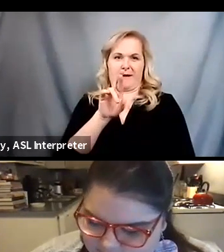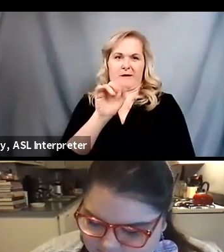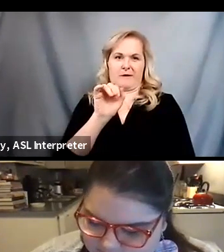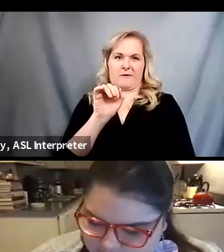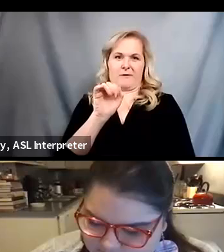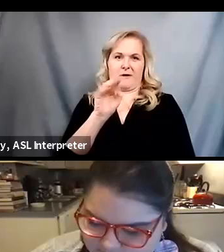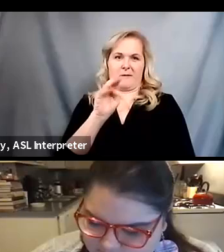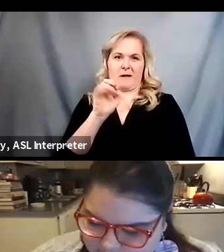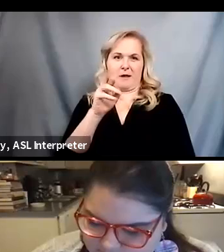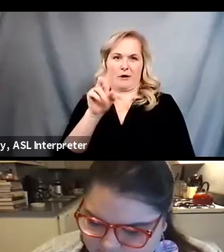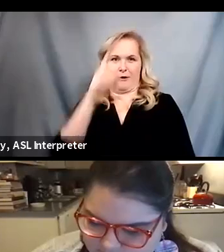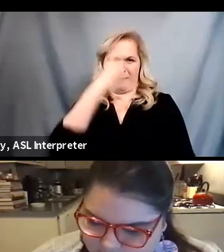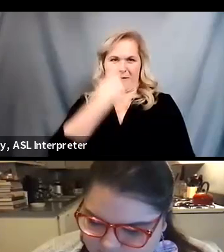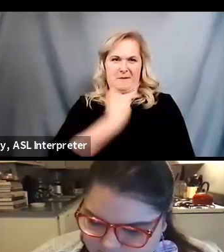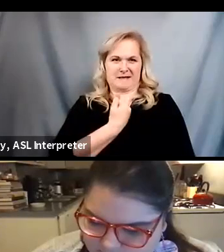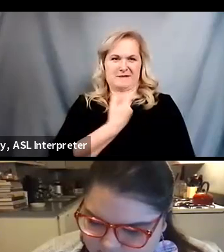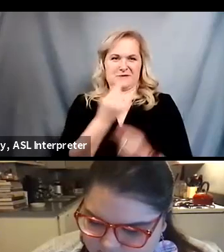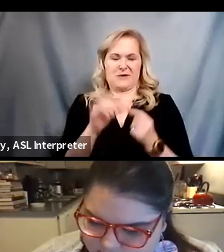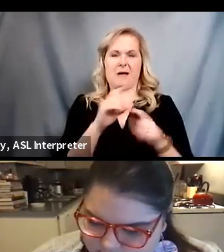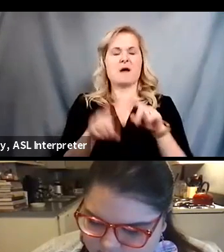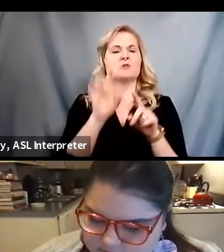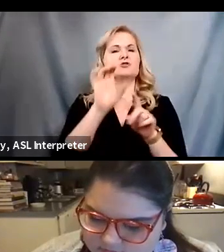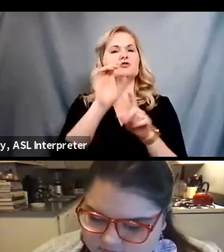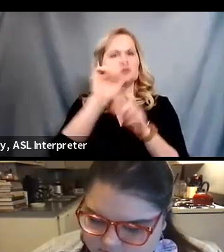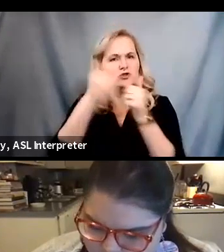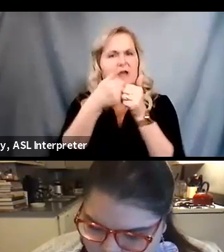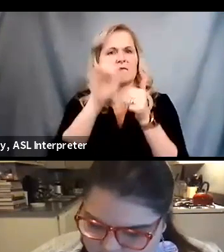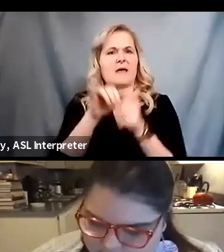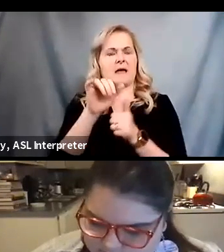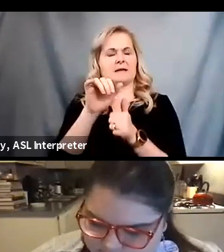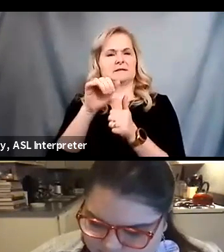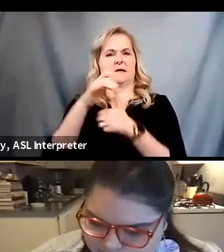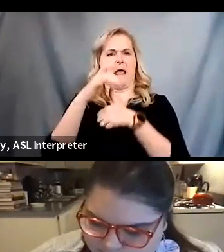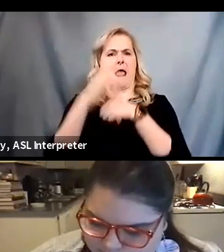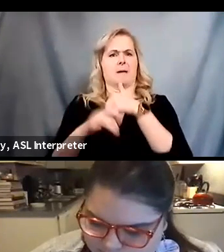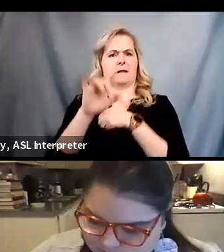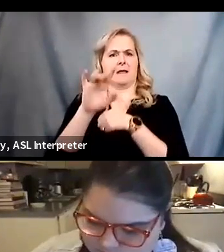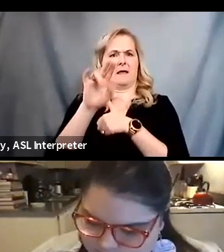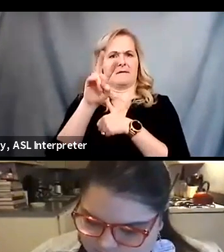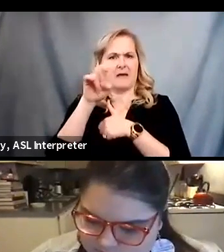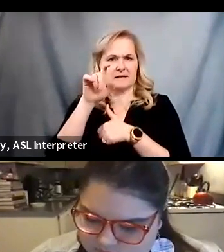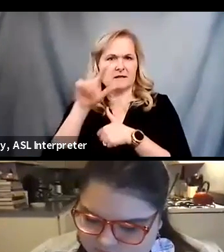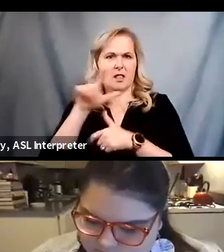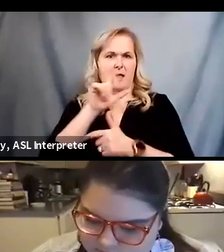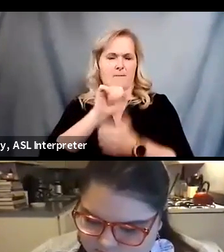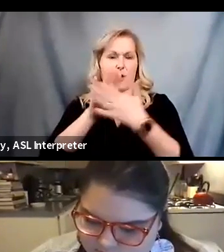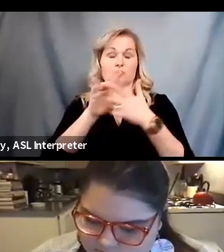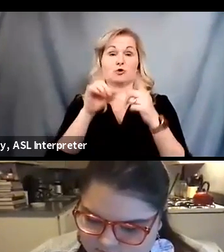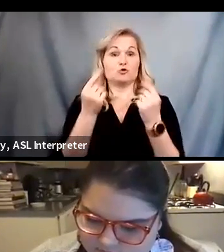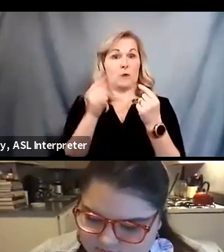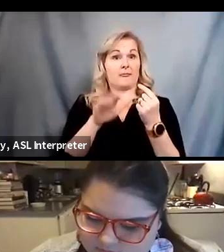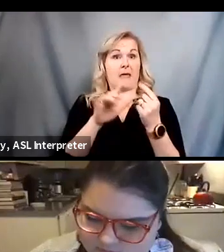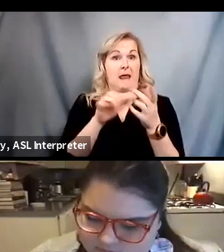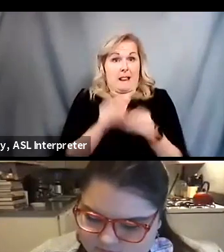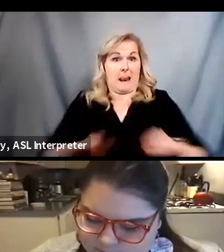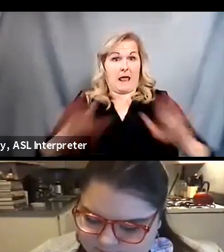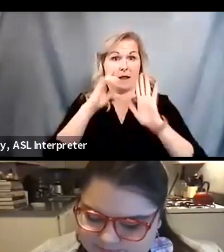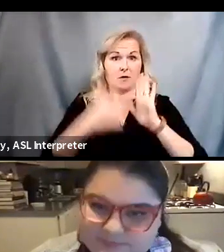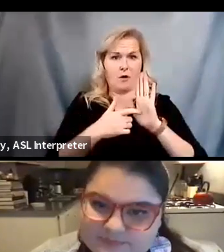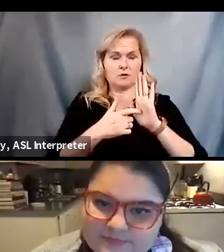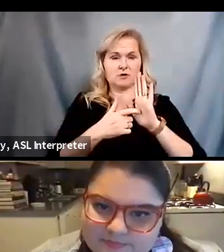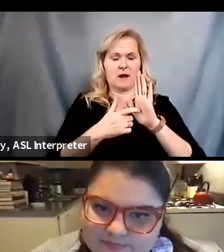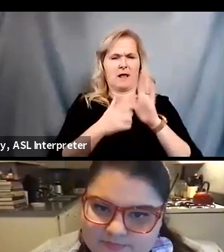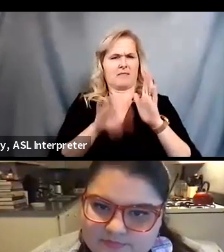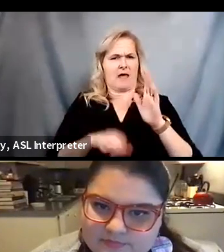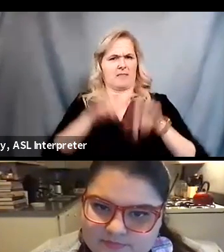but challenging that empty vessel approach, because in doing a land acknowledgement, in acknowledging all the various land that we all